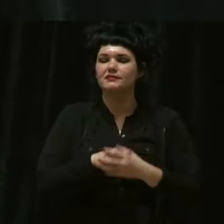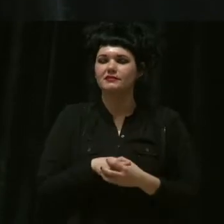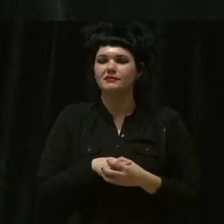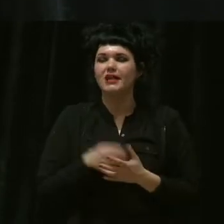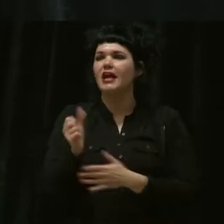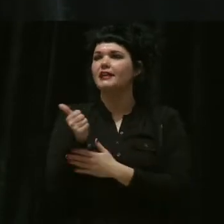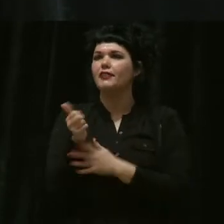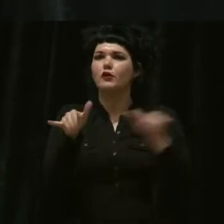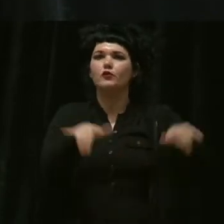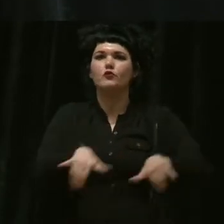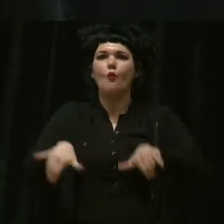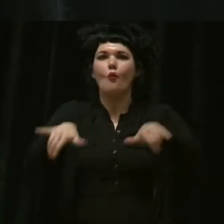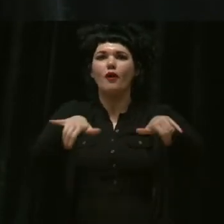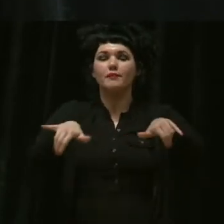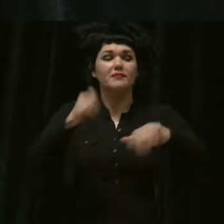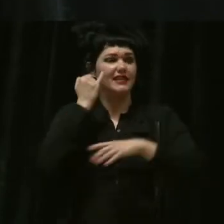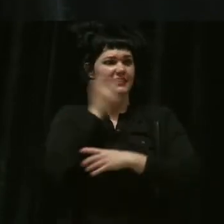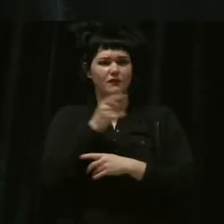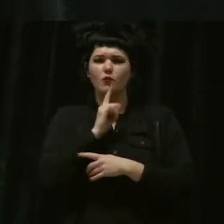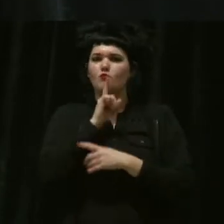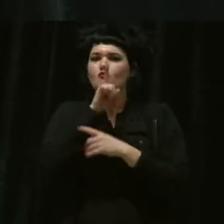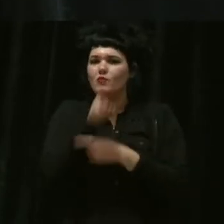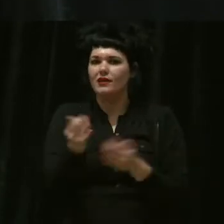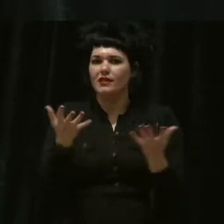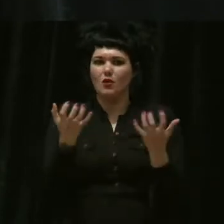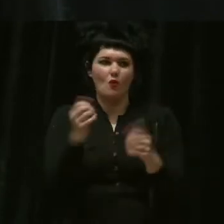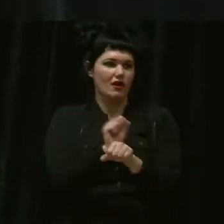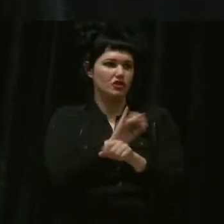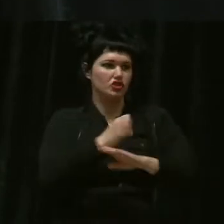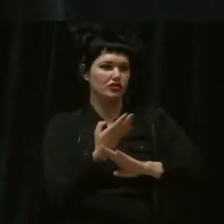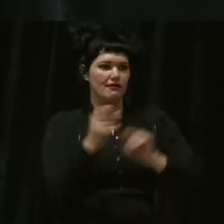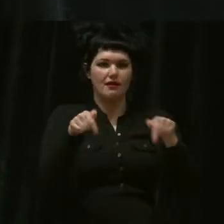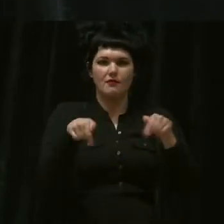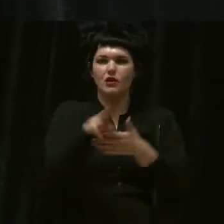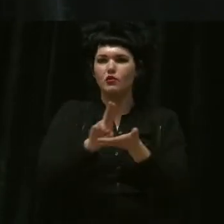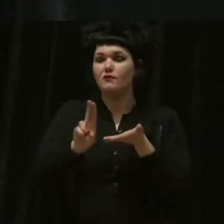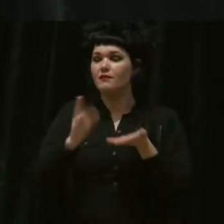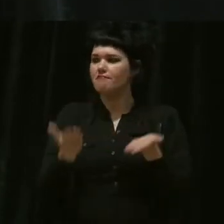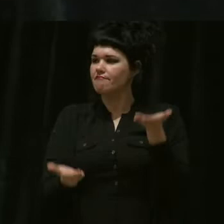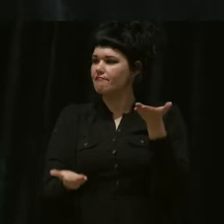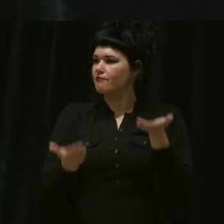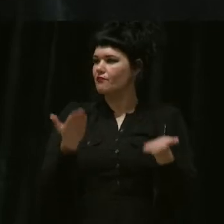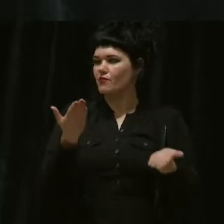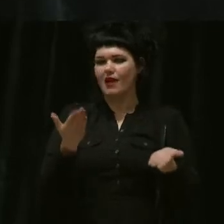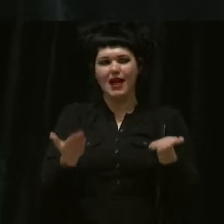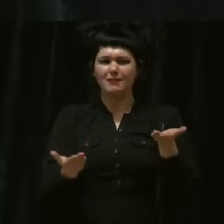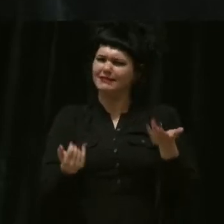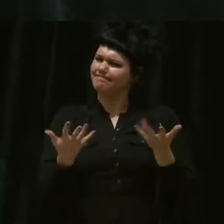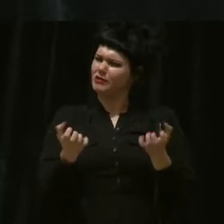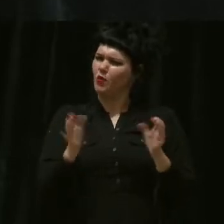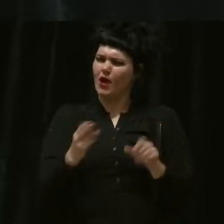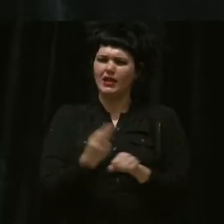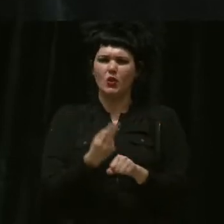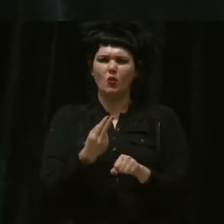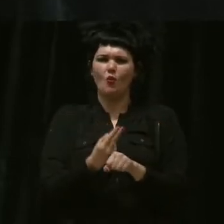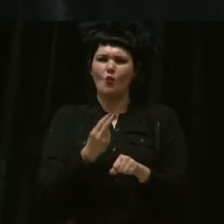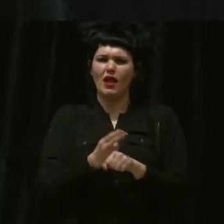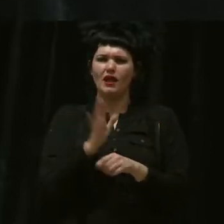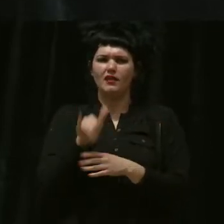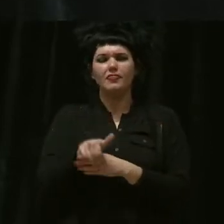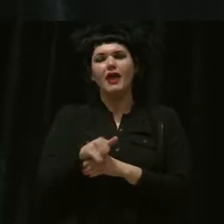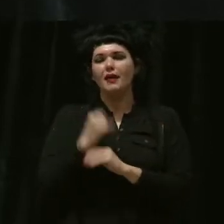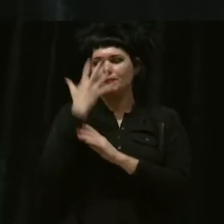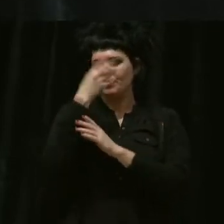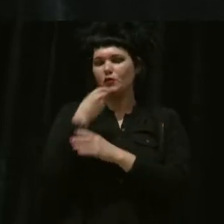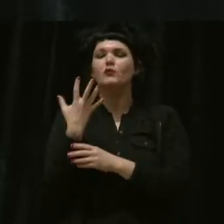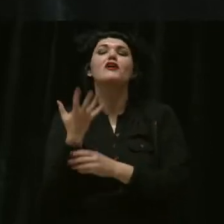Another norm is if you really want a job here at the university, you probably don't want to wear that wonderful scarlet